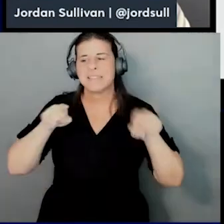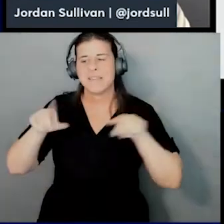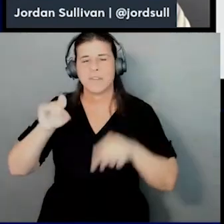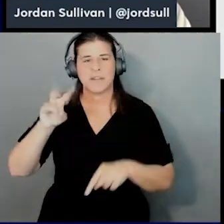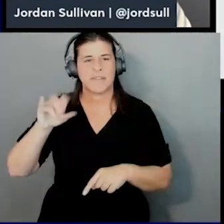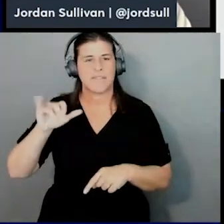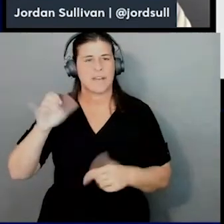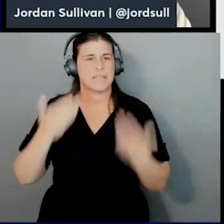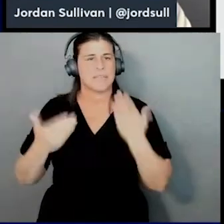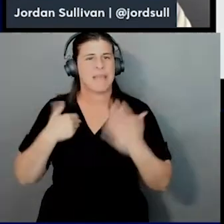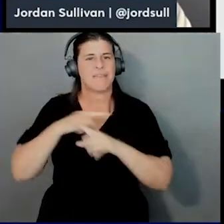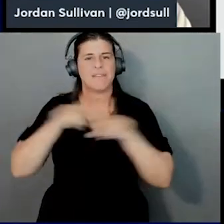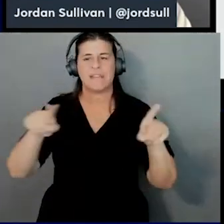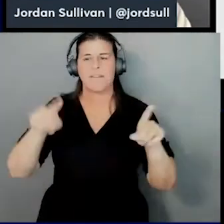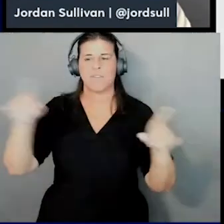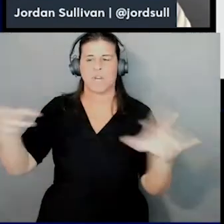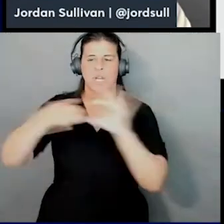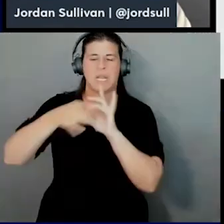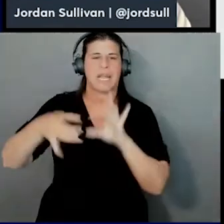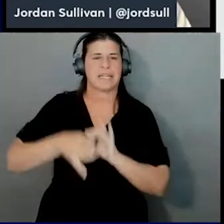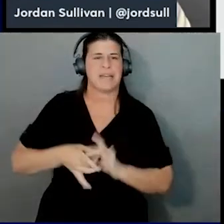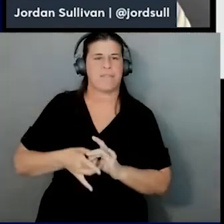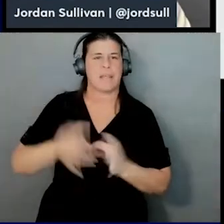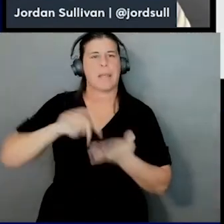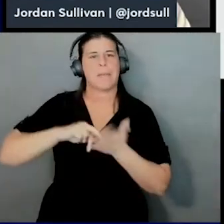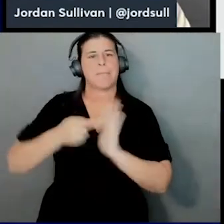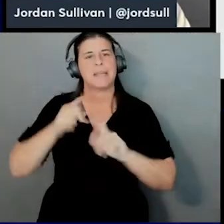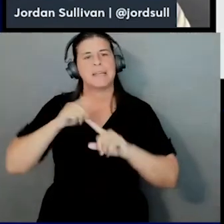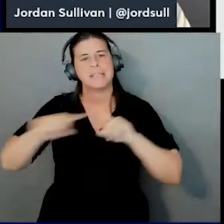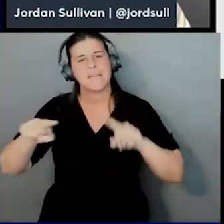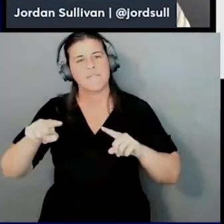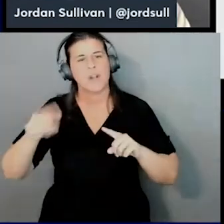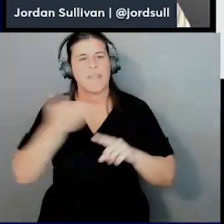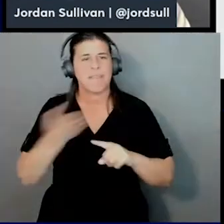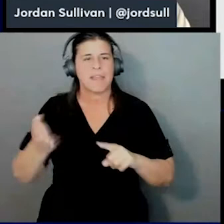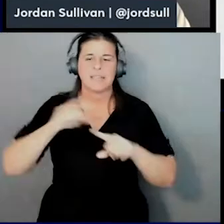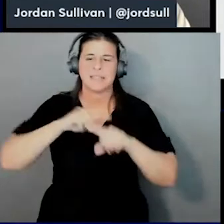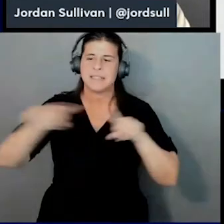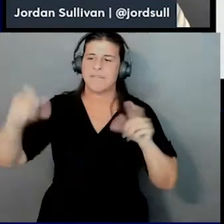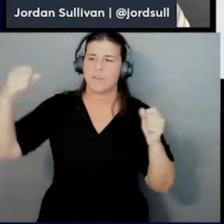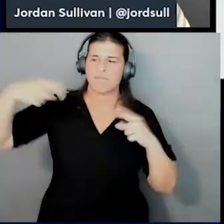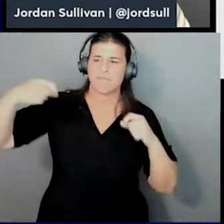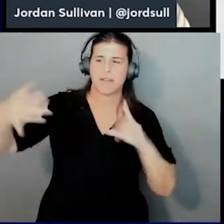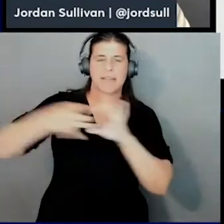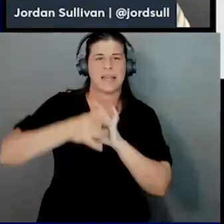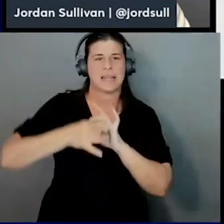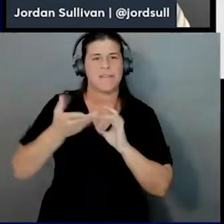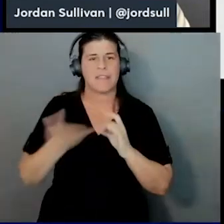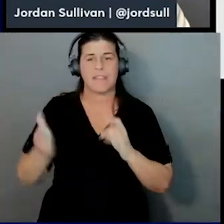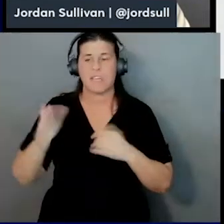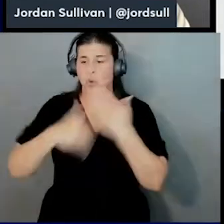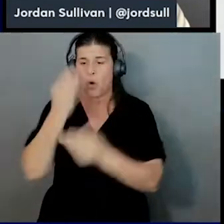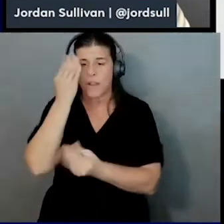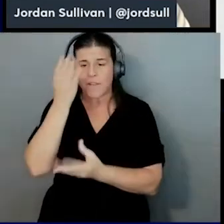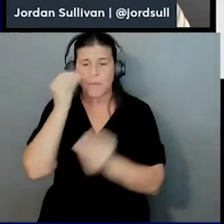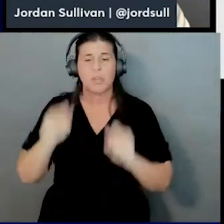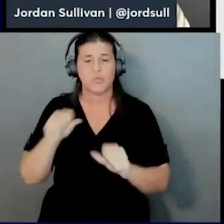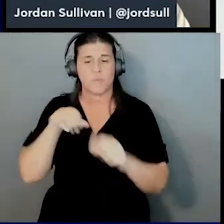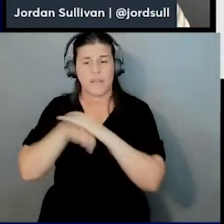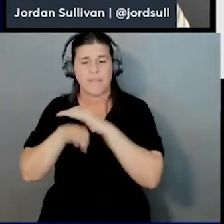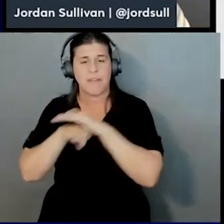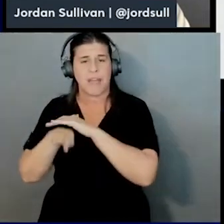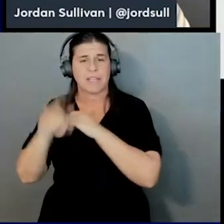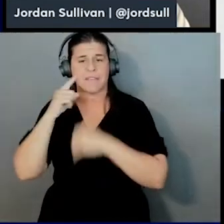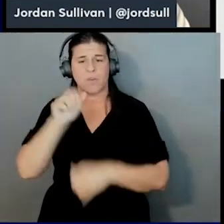different connectivity maps, which means different gates, different connectivity graph, and all of this information you can get access in AWS